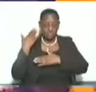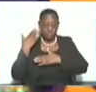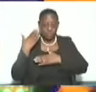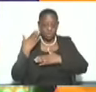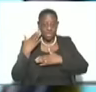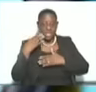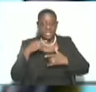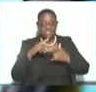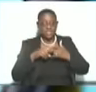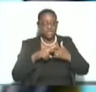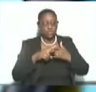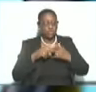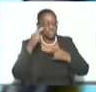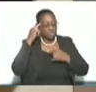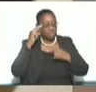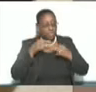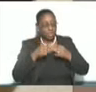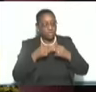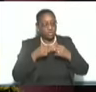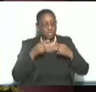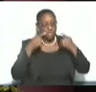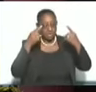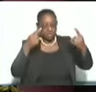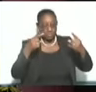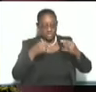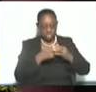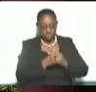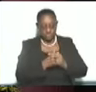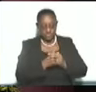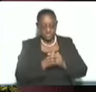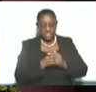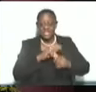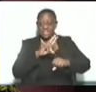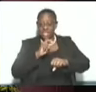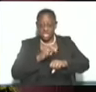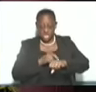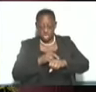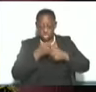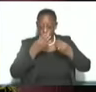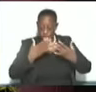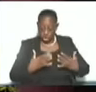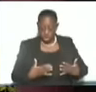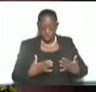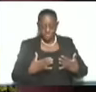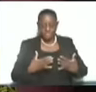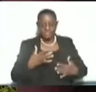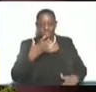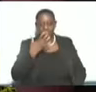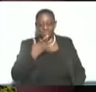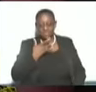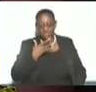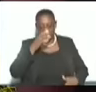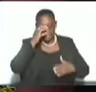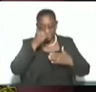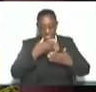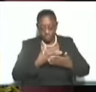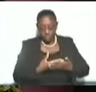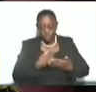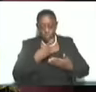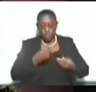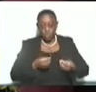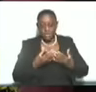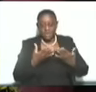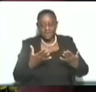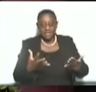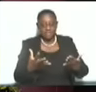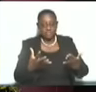what one could accomplish. The nation has lost a highly favored son who left behind a